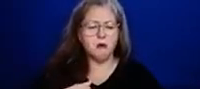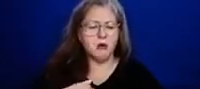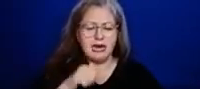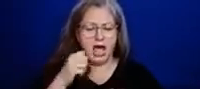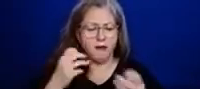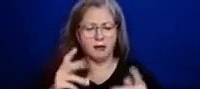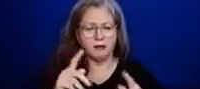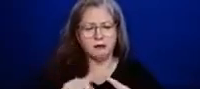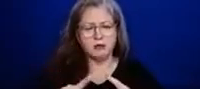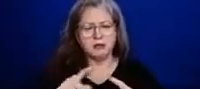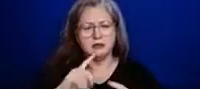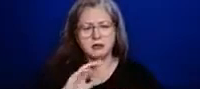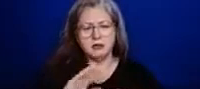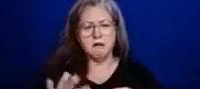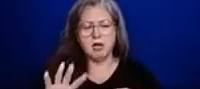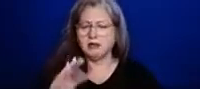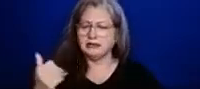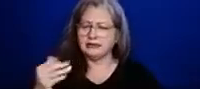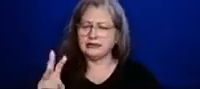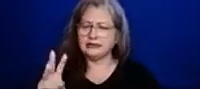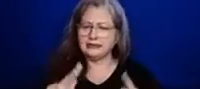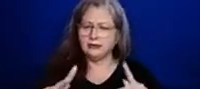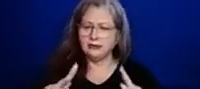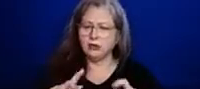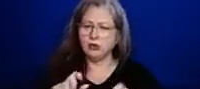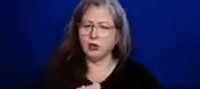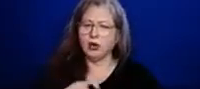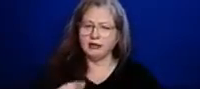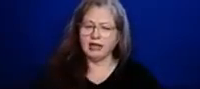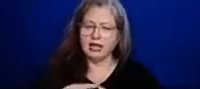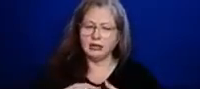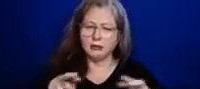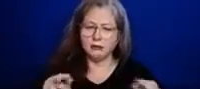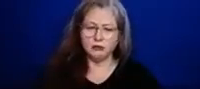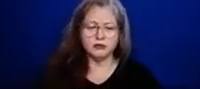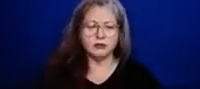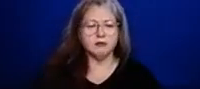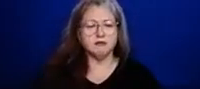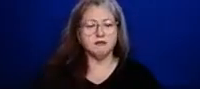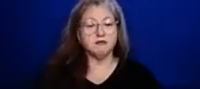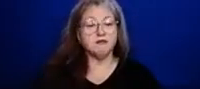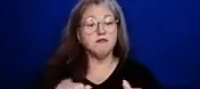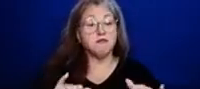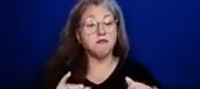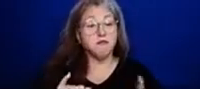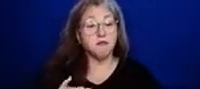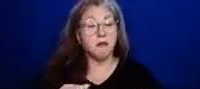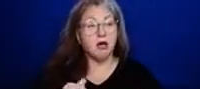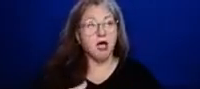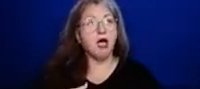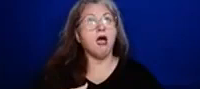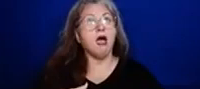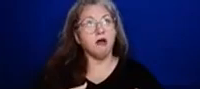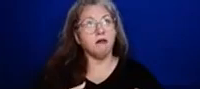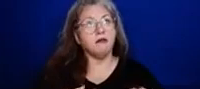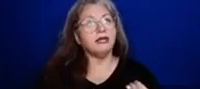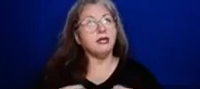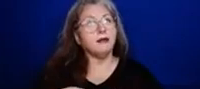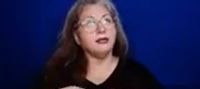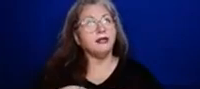are 16 people working in the museum. So that gave me much